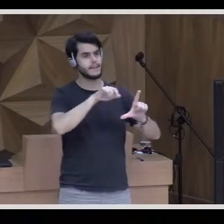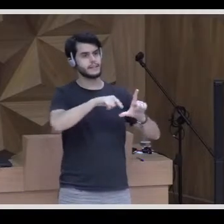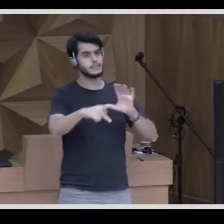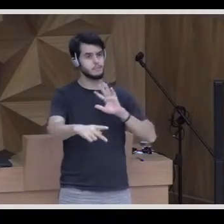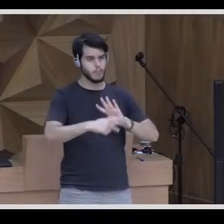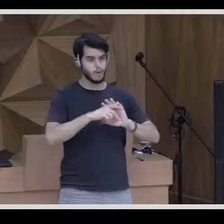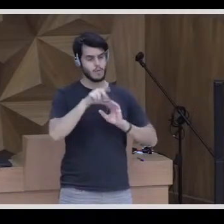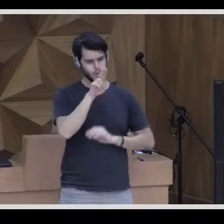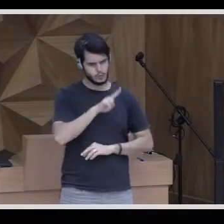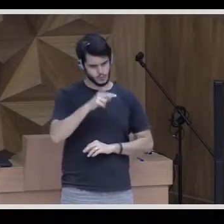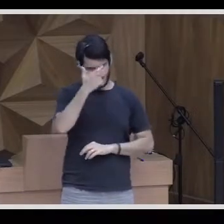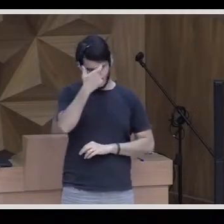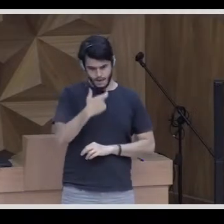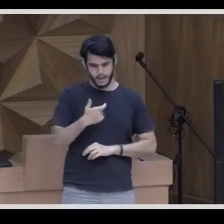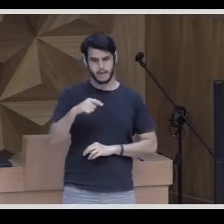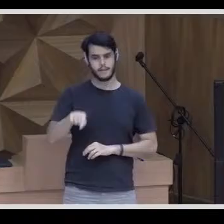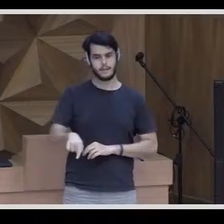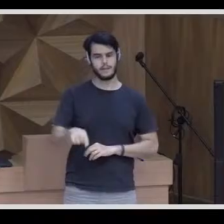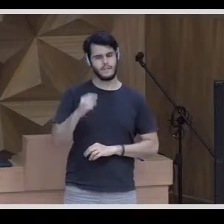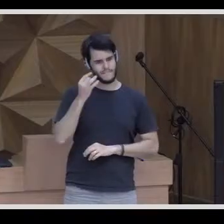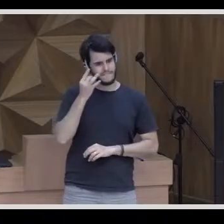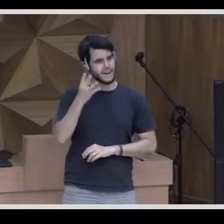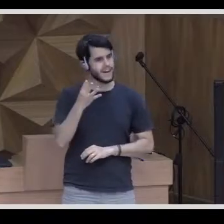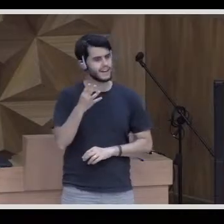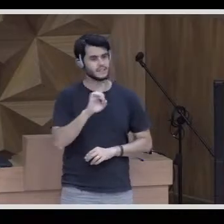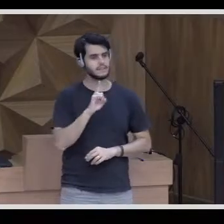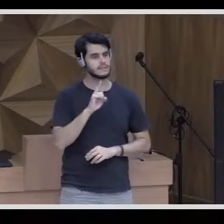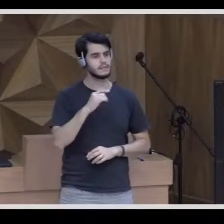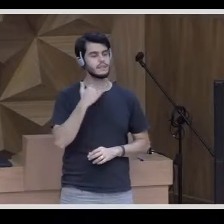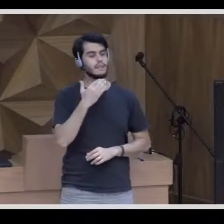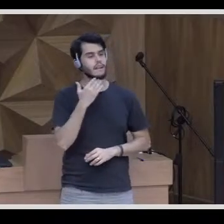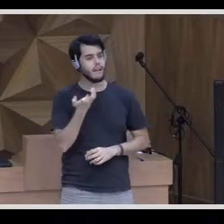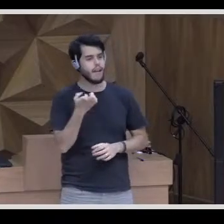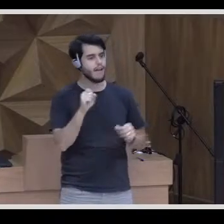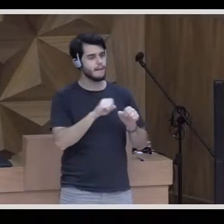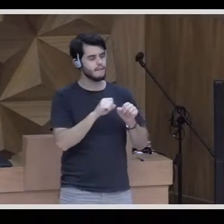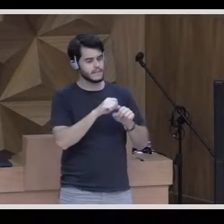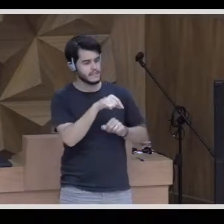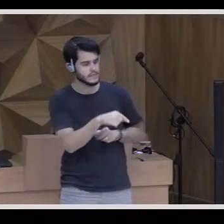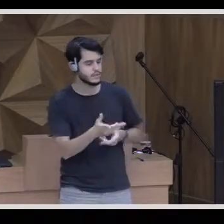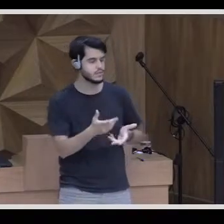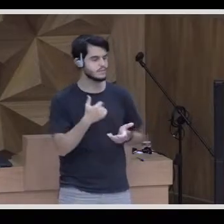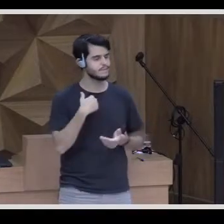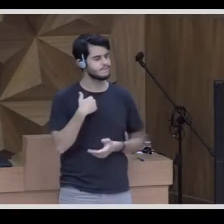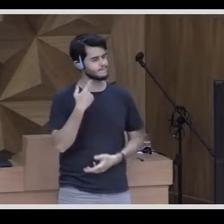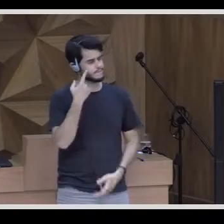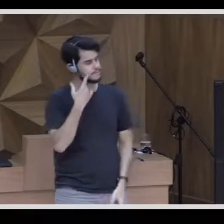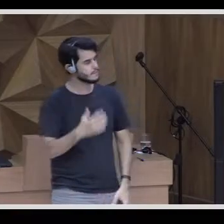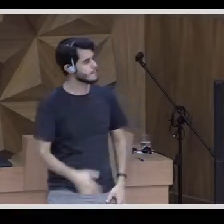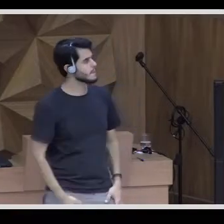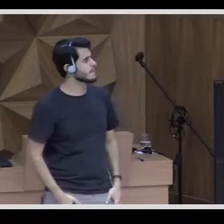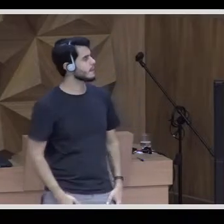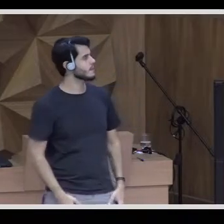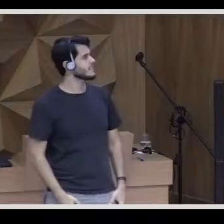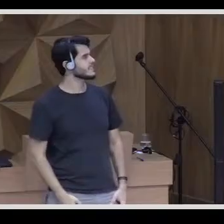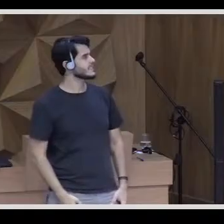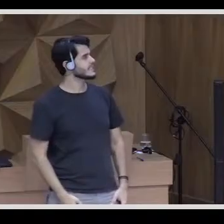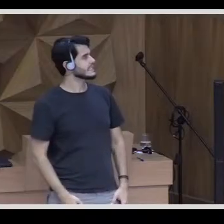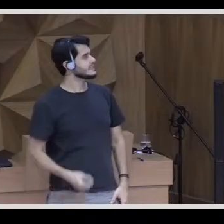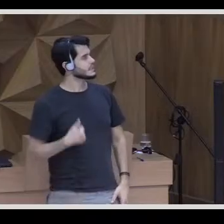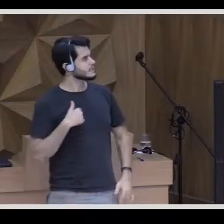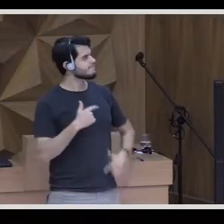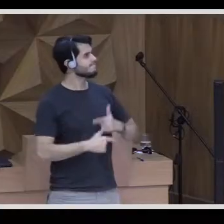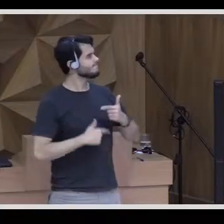we were finding lots of great things, I always felt that we could only push that work to a certain point. And we reached a stage where it's